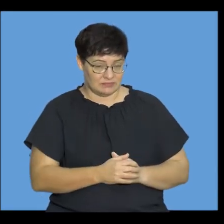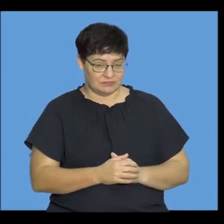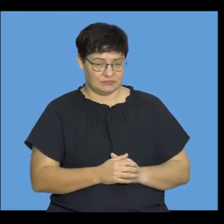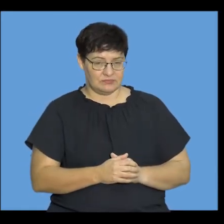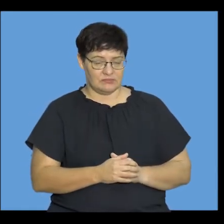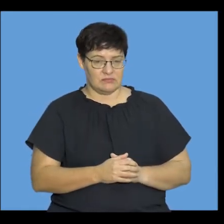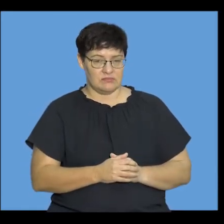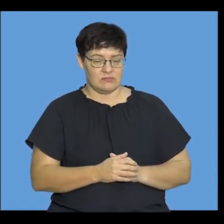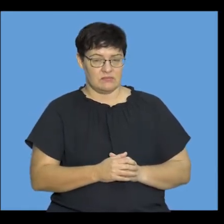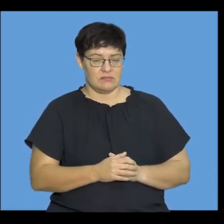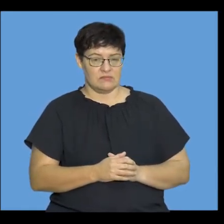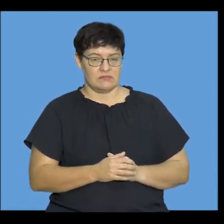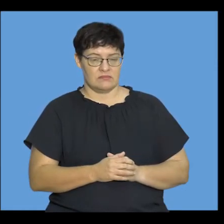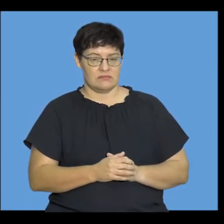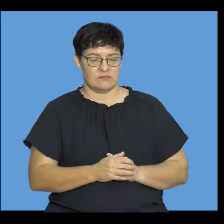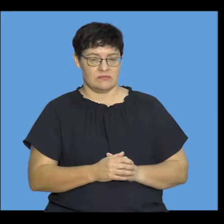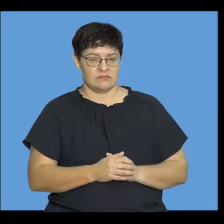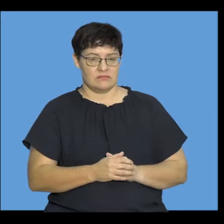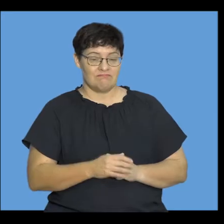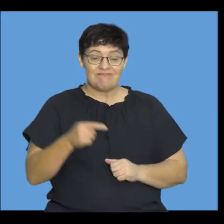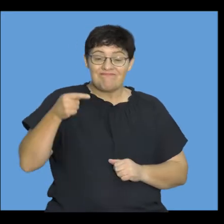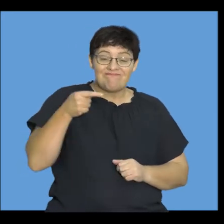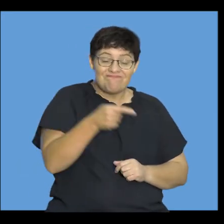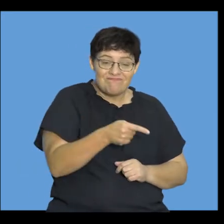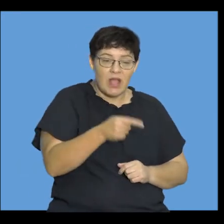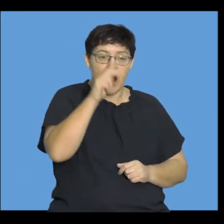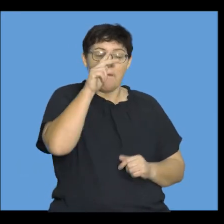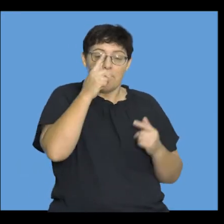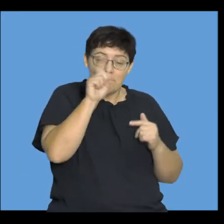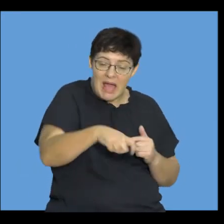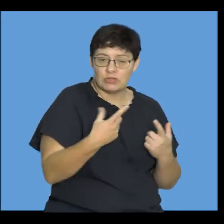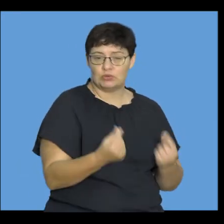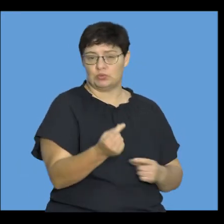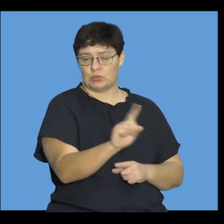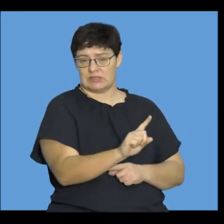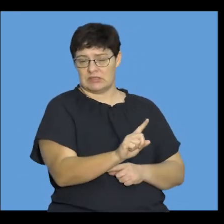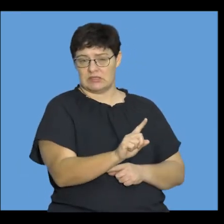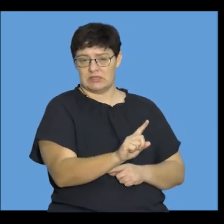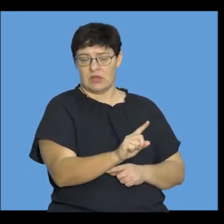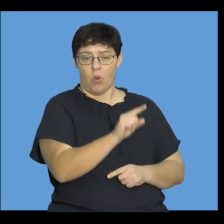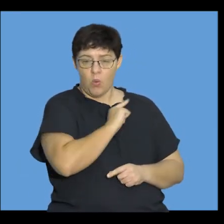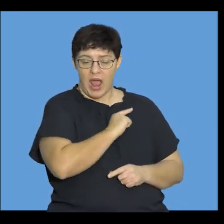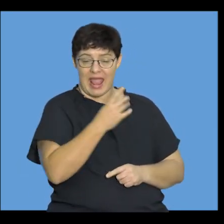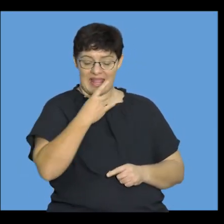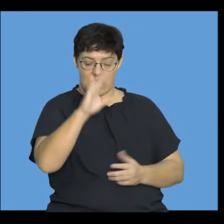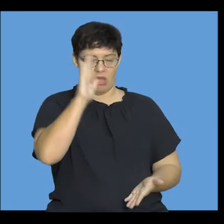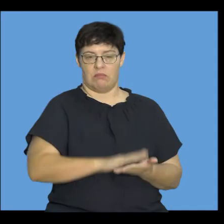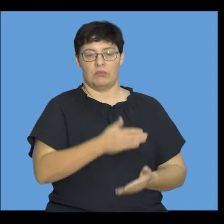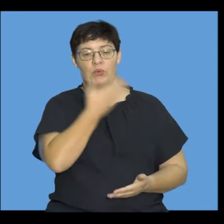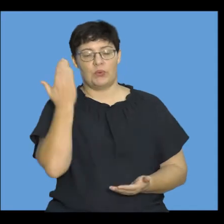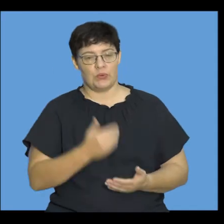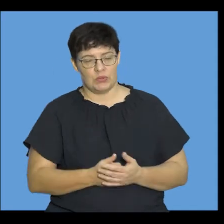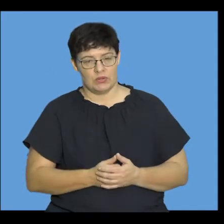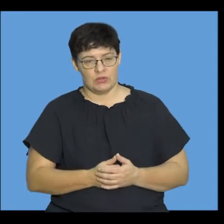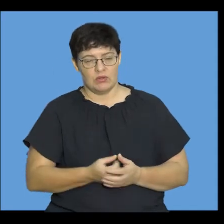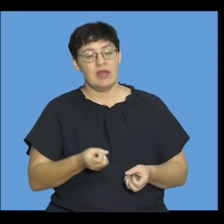The next question says, what action was she supposed to take so that she doesn't run